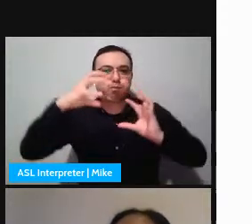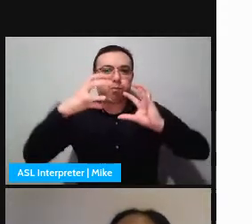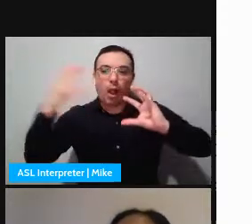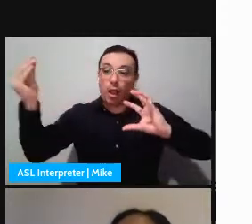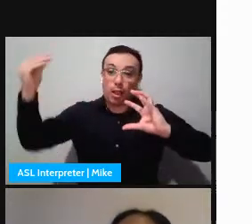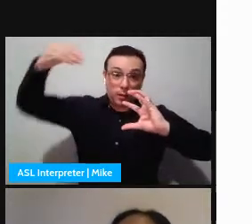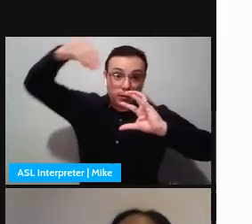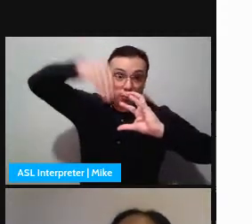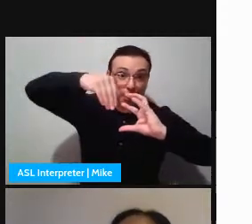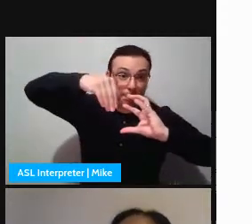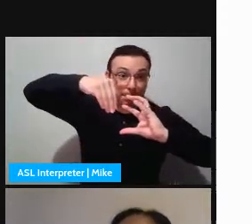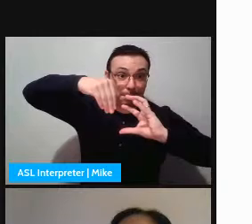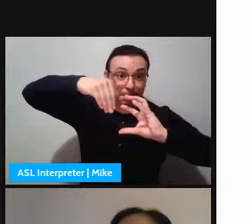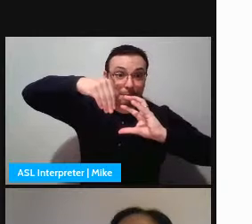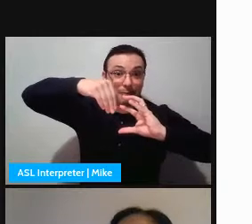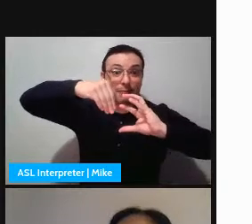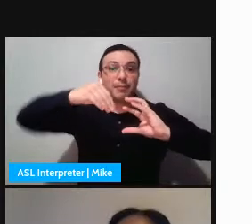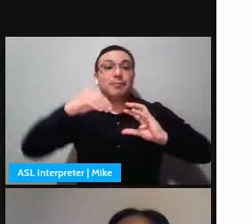from the